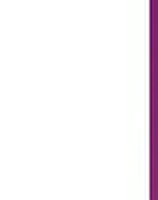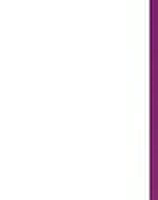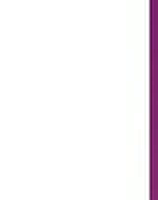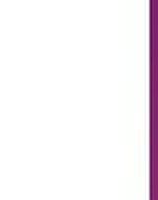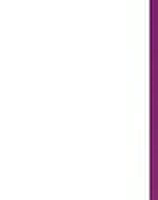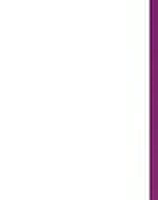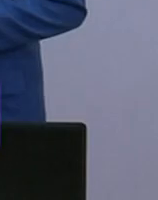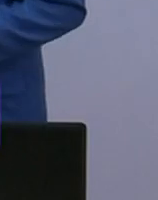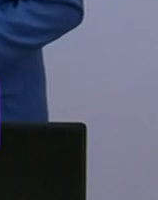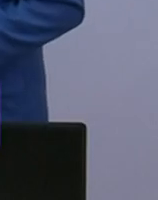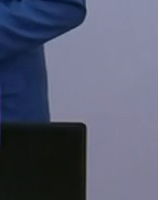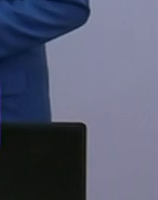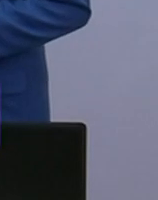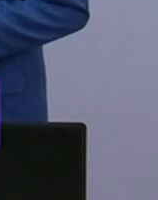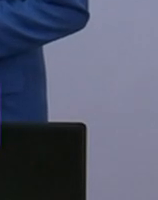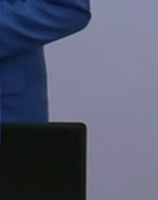apologize,